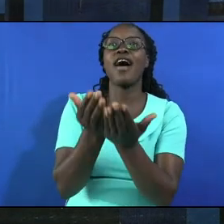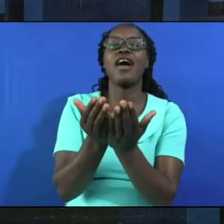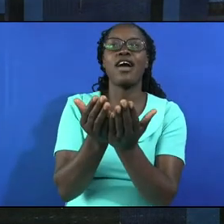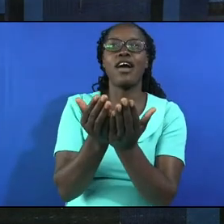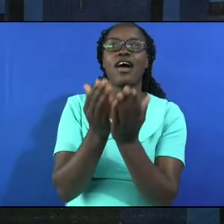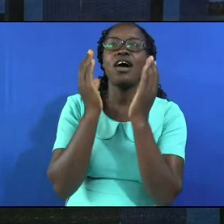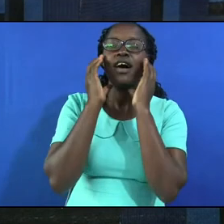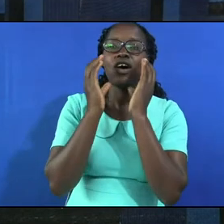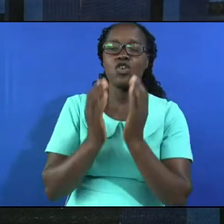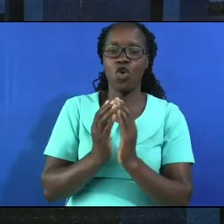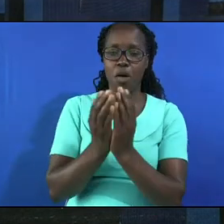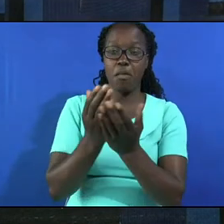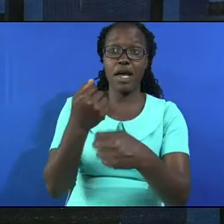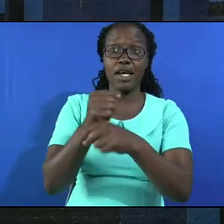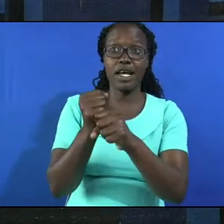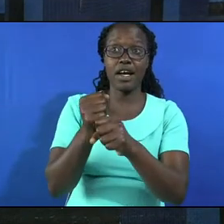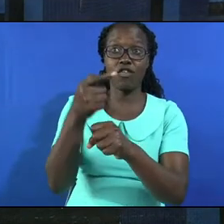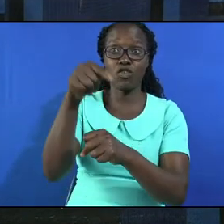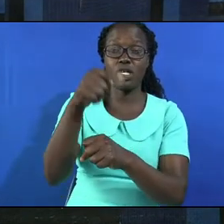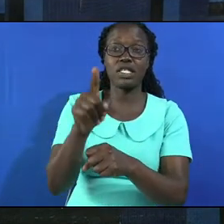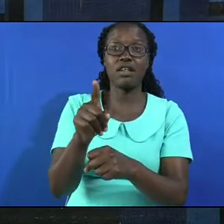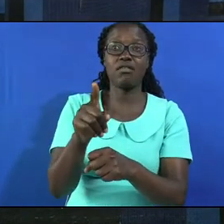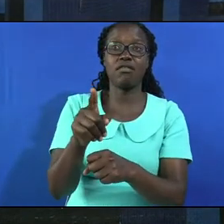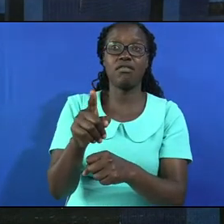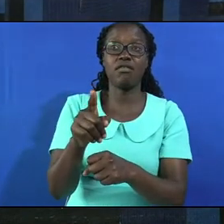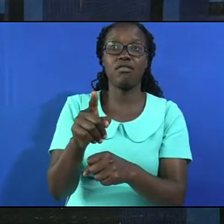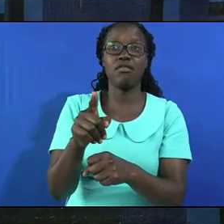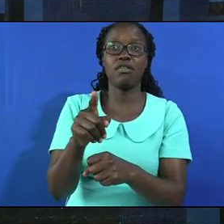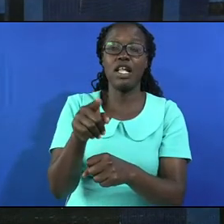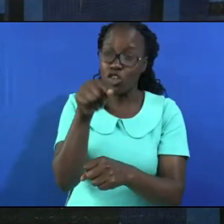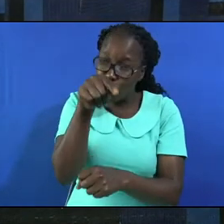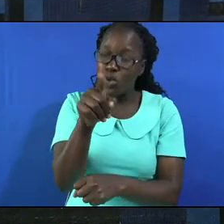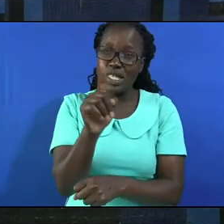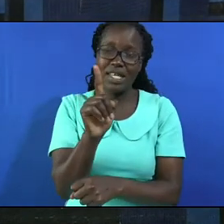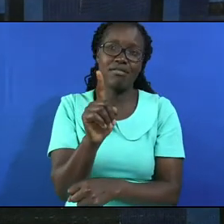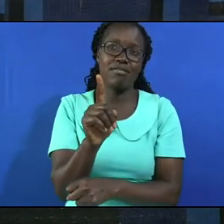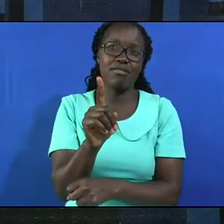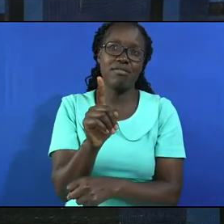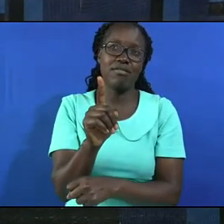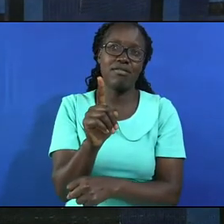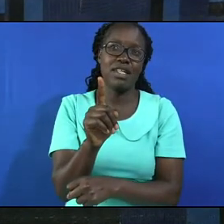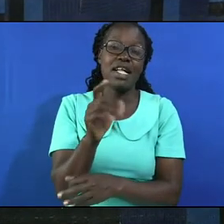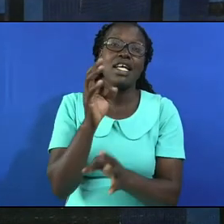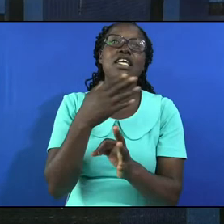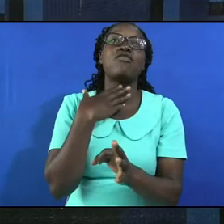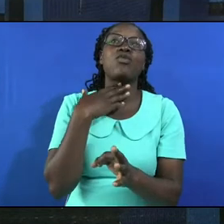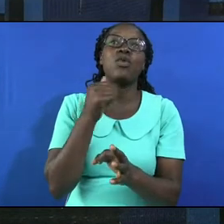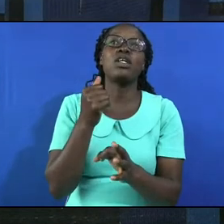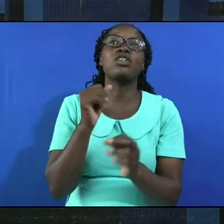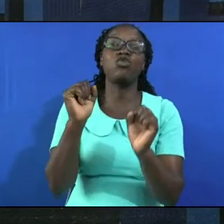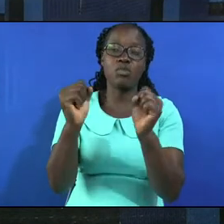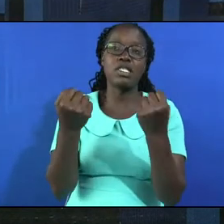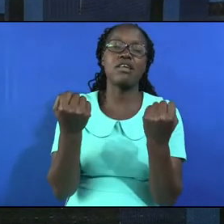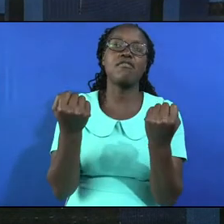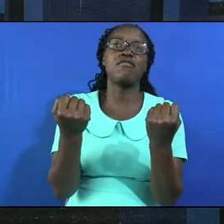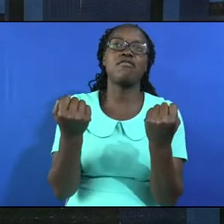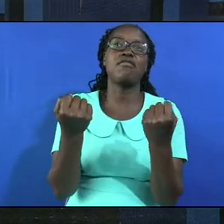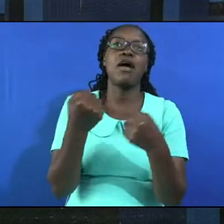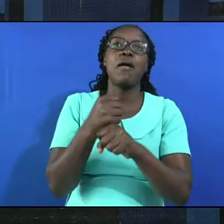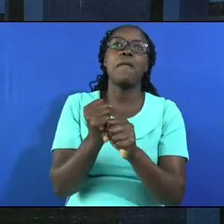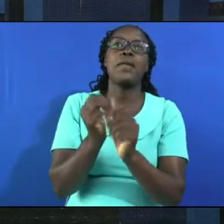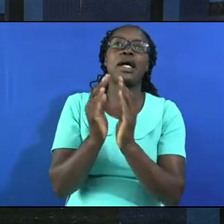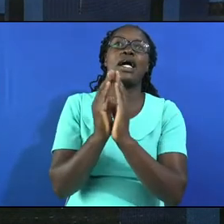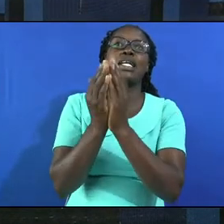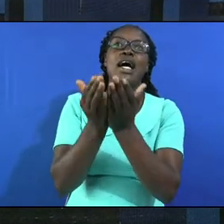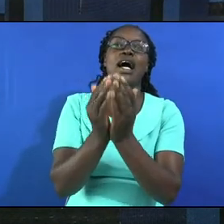No, make an ark for yourself. Yourself. If you want to be safe, make